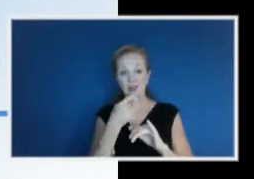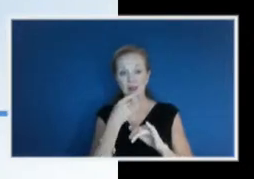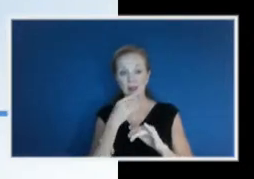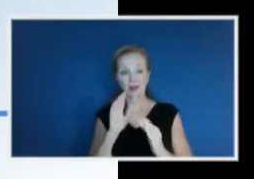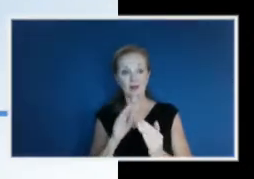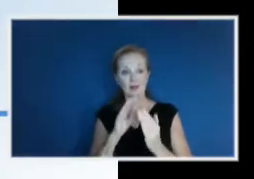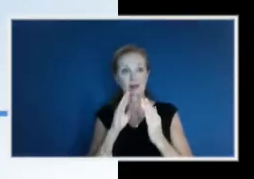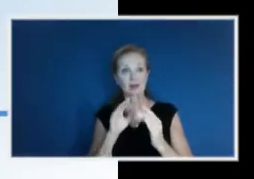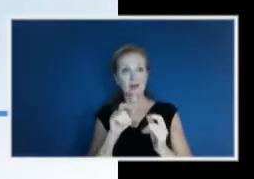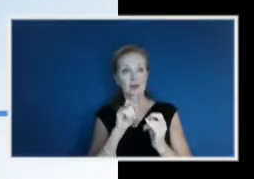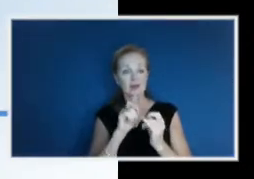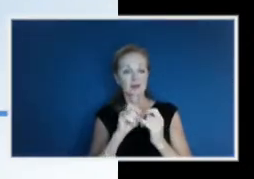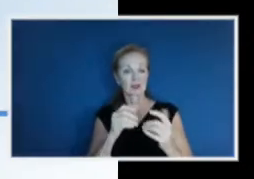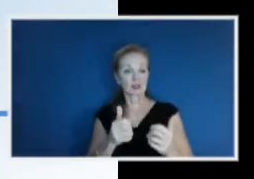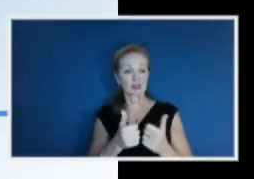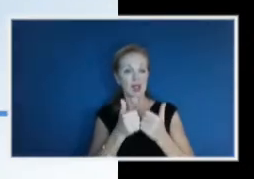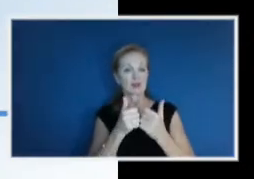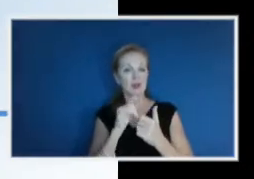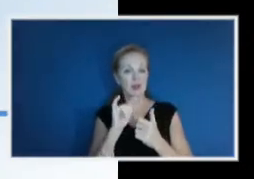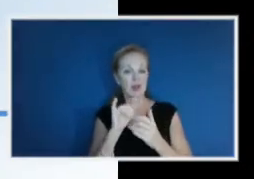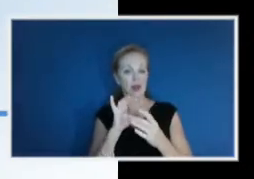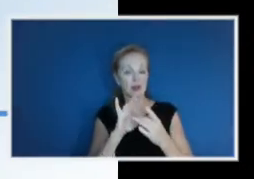particular challenges in that regard.